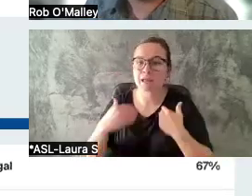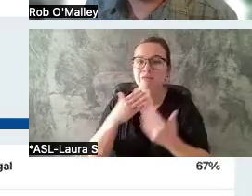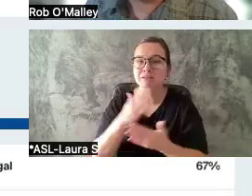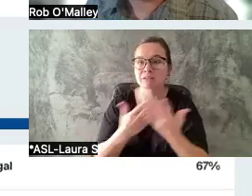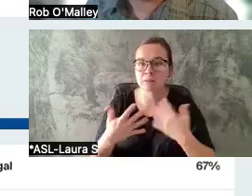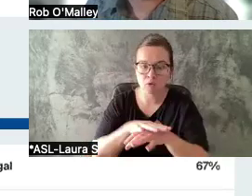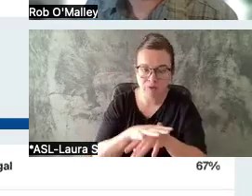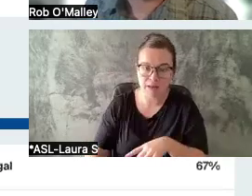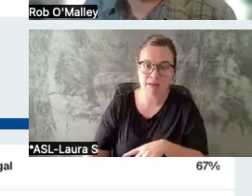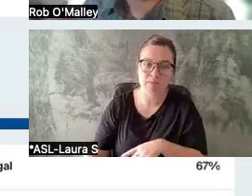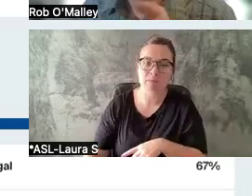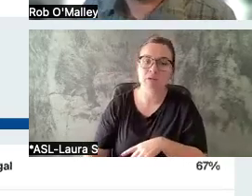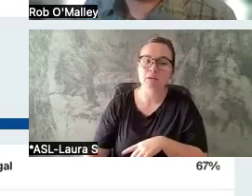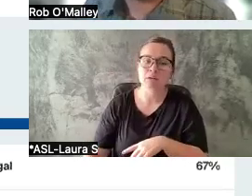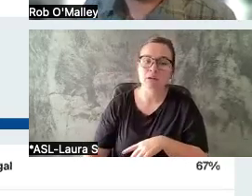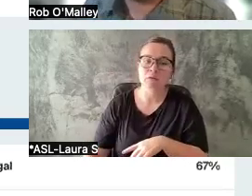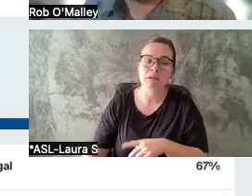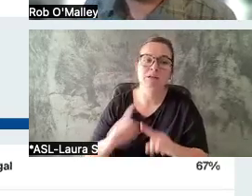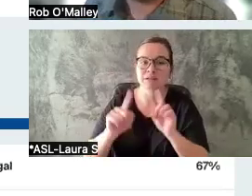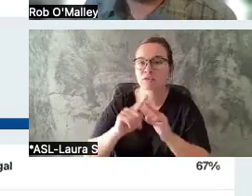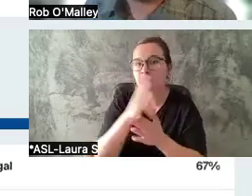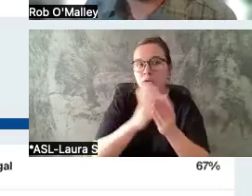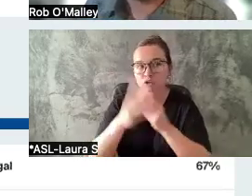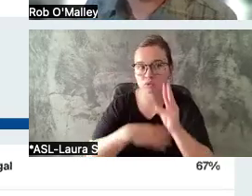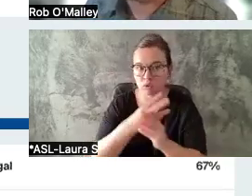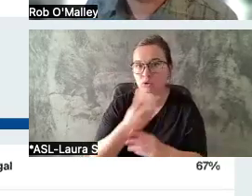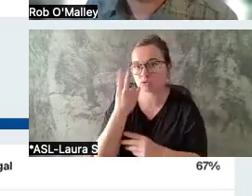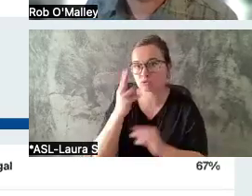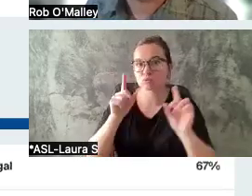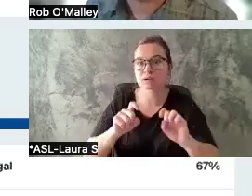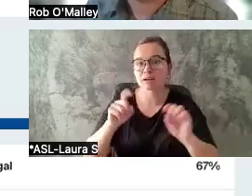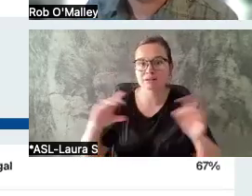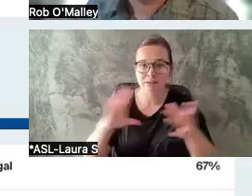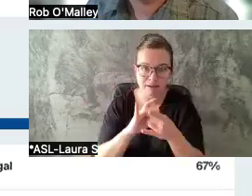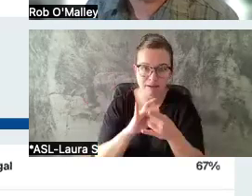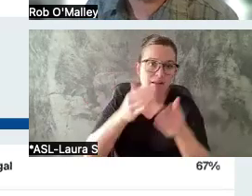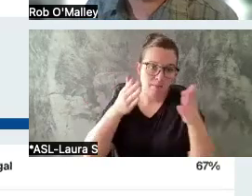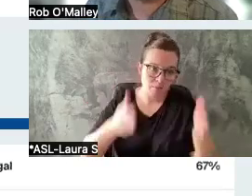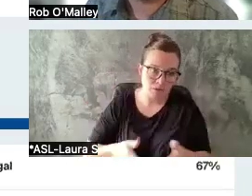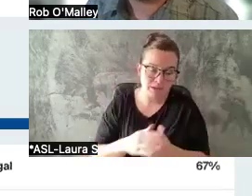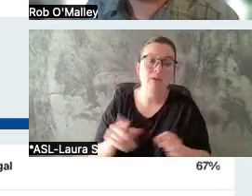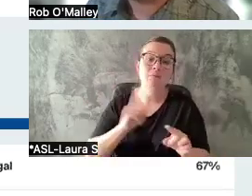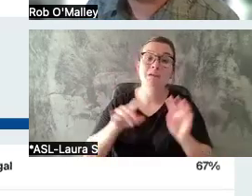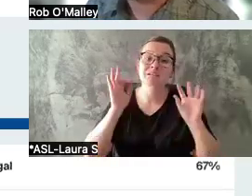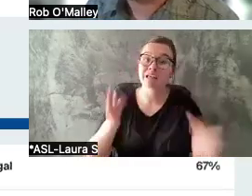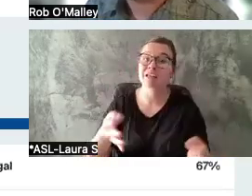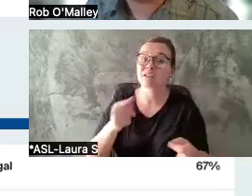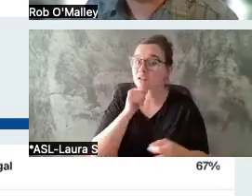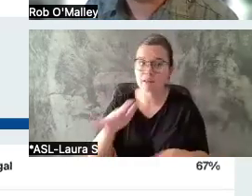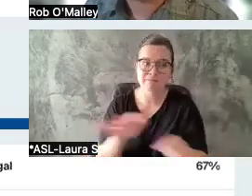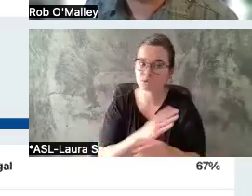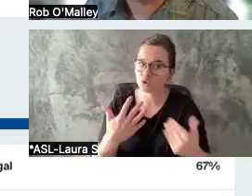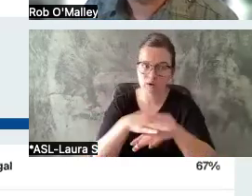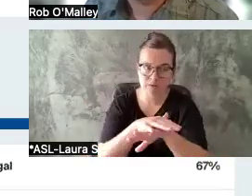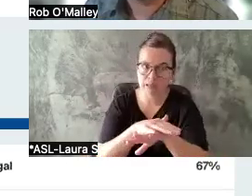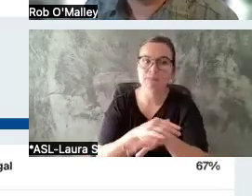overlap in sort of the parts of the world that these two tests connect this person to, but it is definitely not complete overlap, and